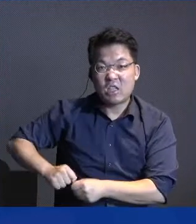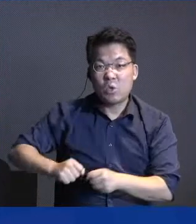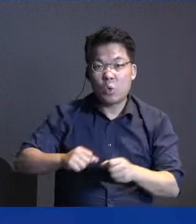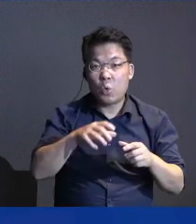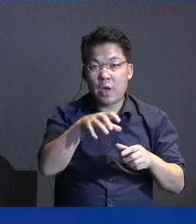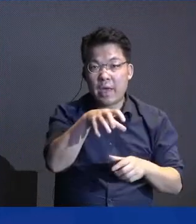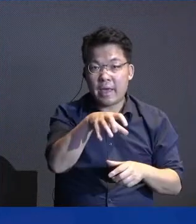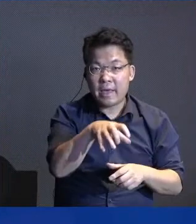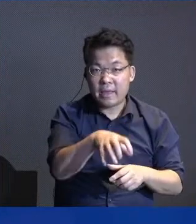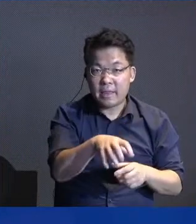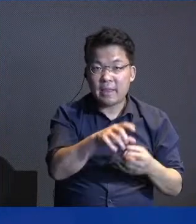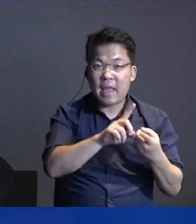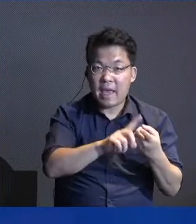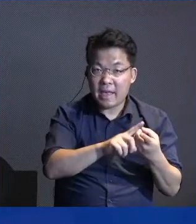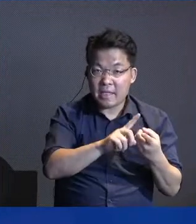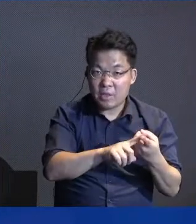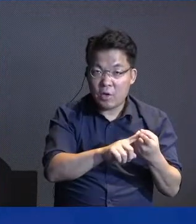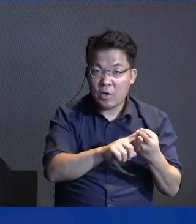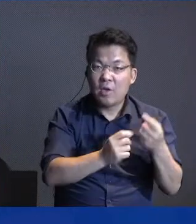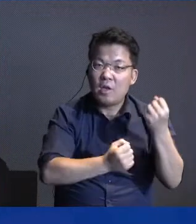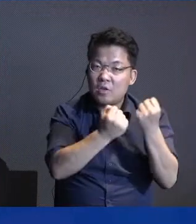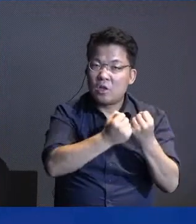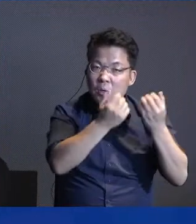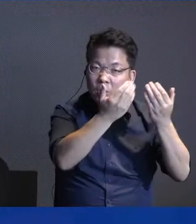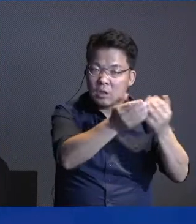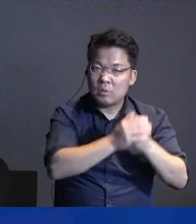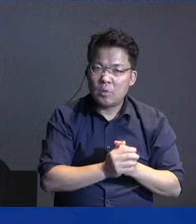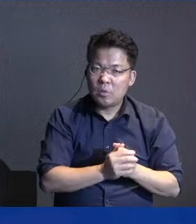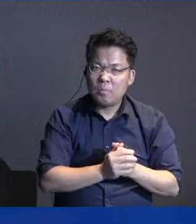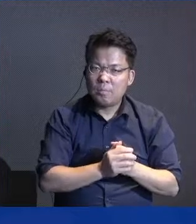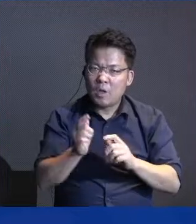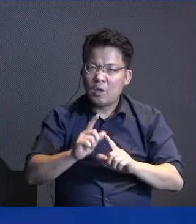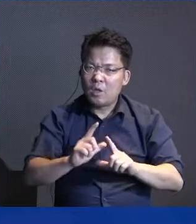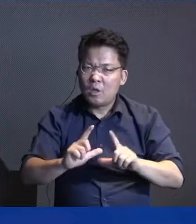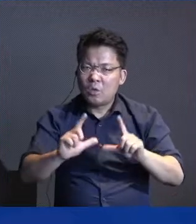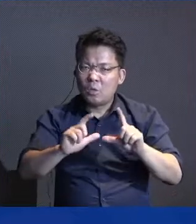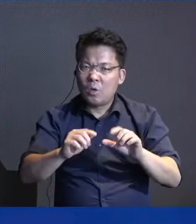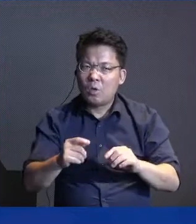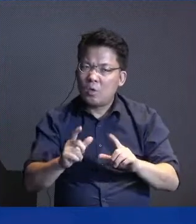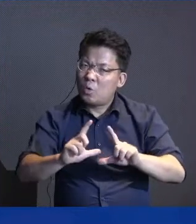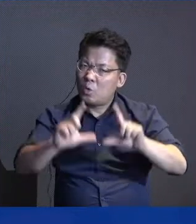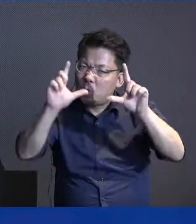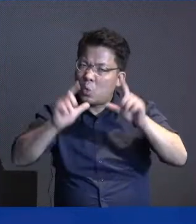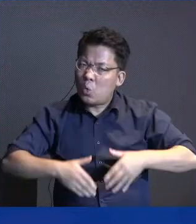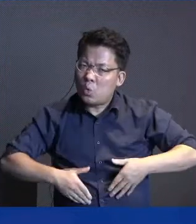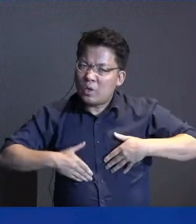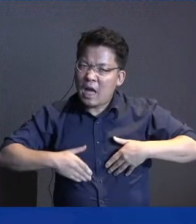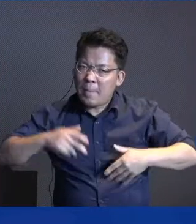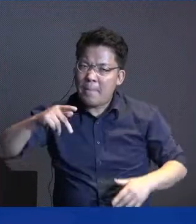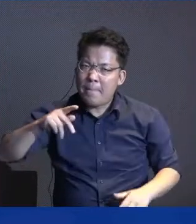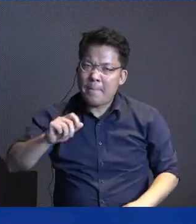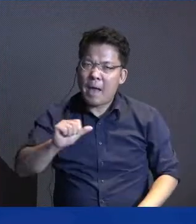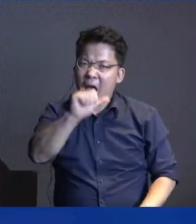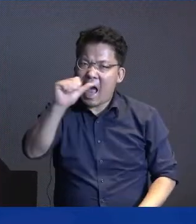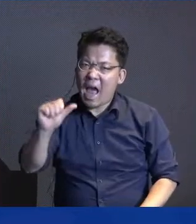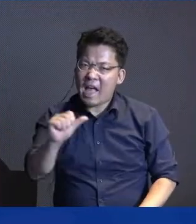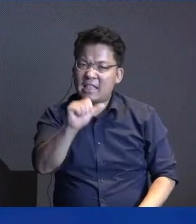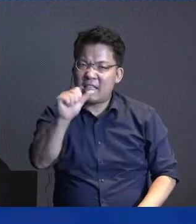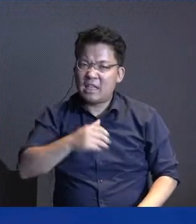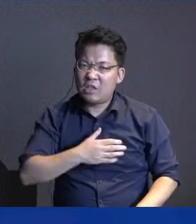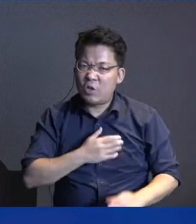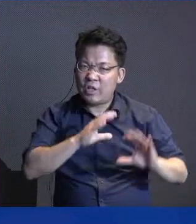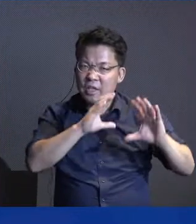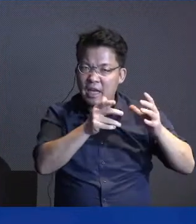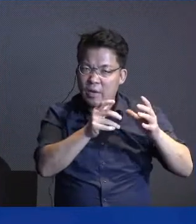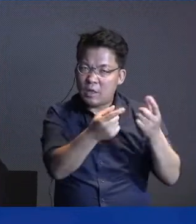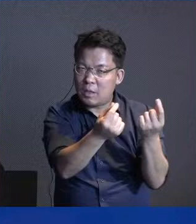about South Asia in general, the Indian subcontinent, and few other countries. So